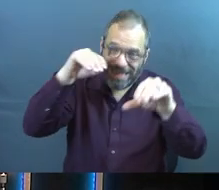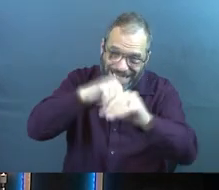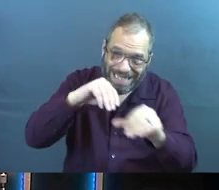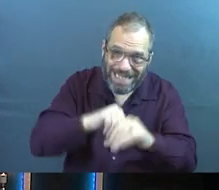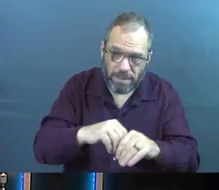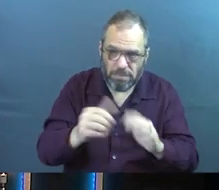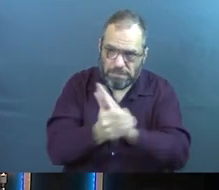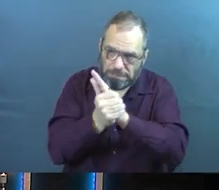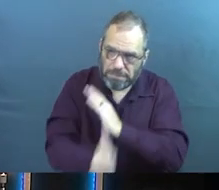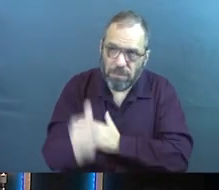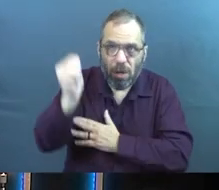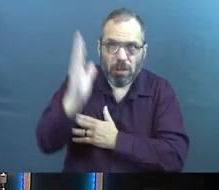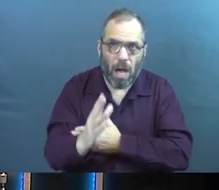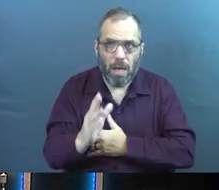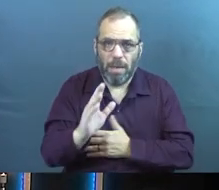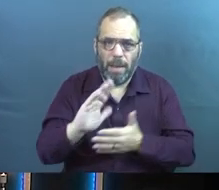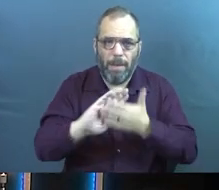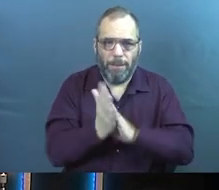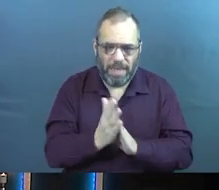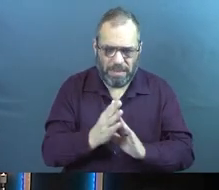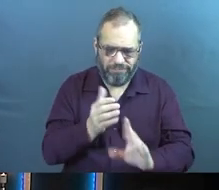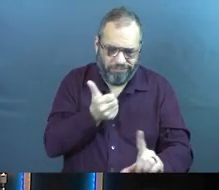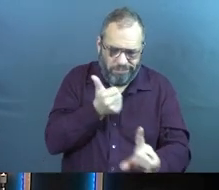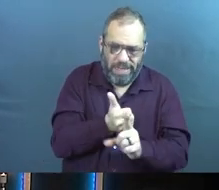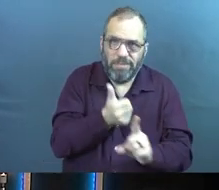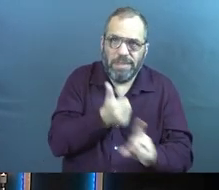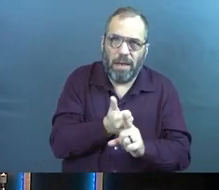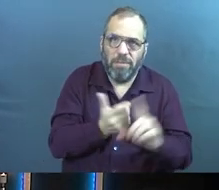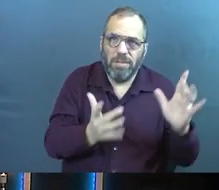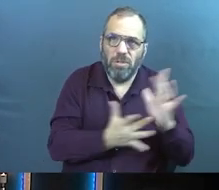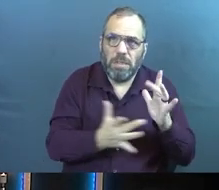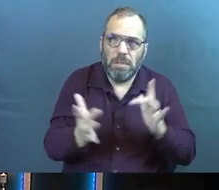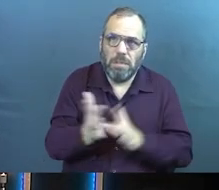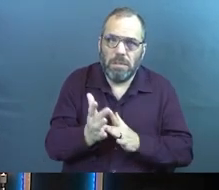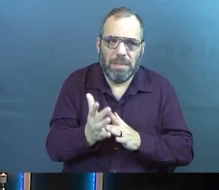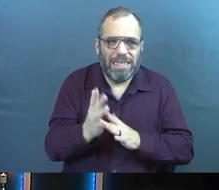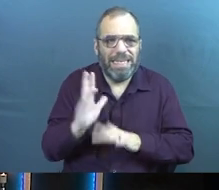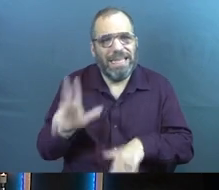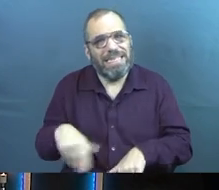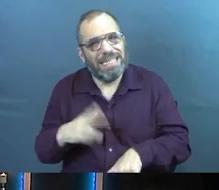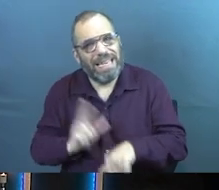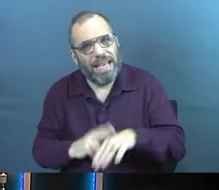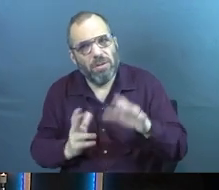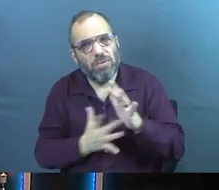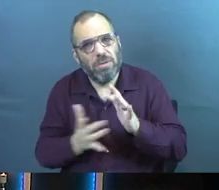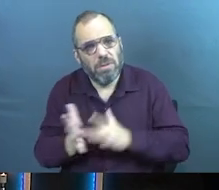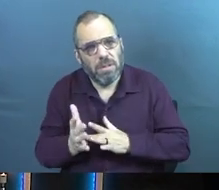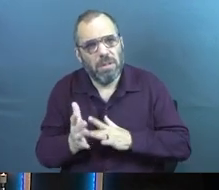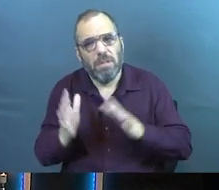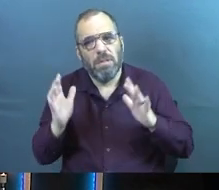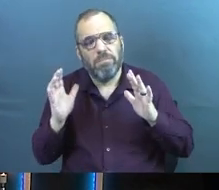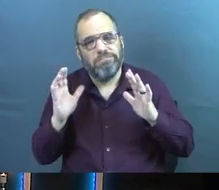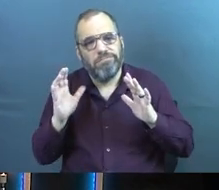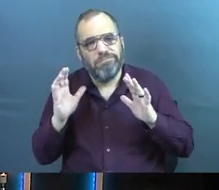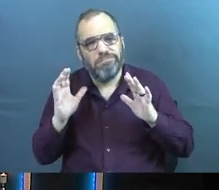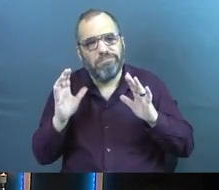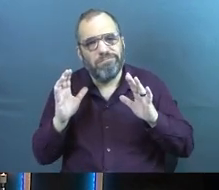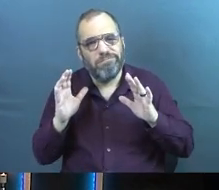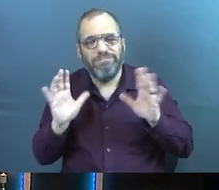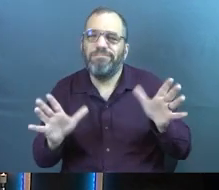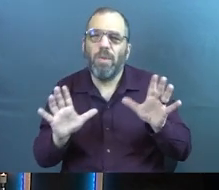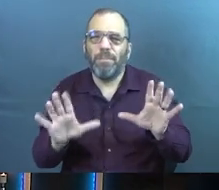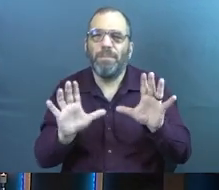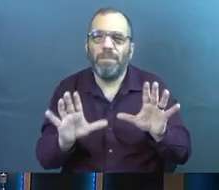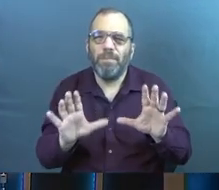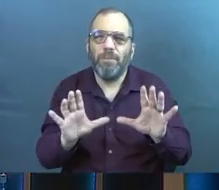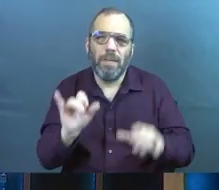the capabilities of God being him himself, right? It's the nature of Jesus, the dual nature of Jesus. So